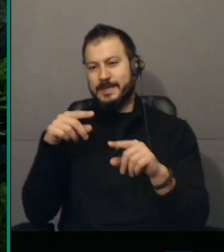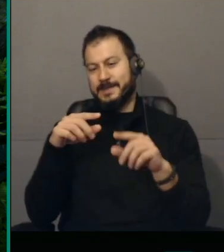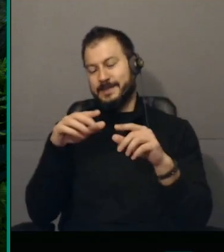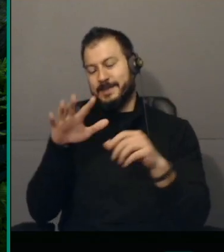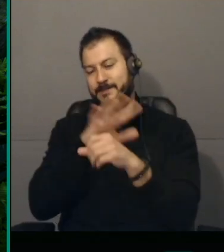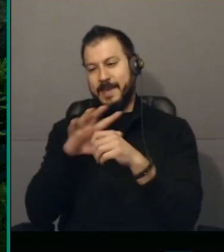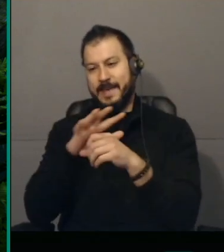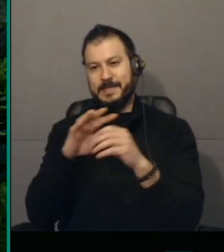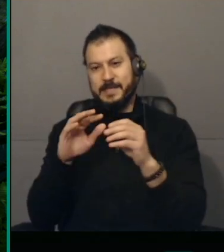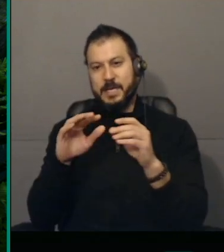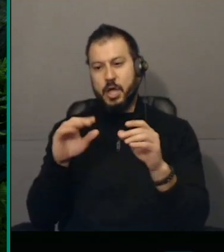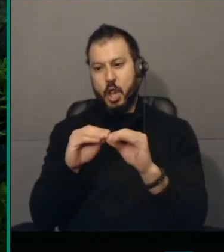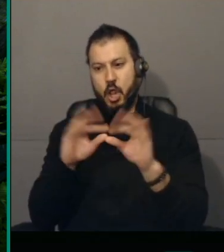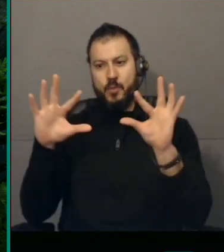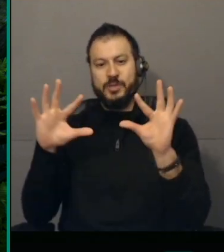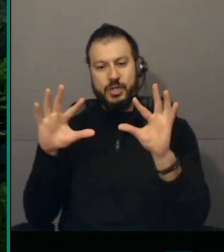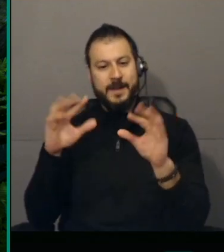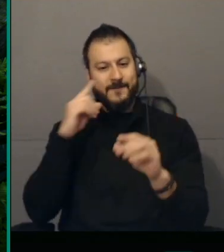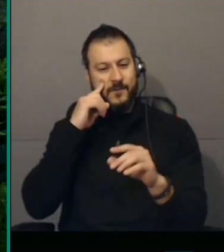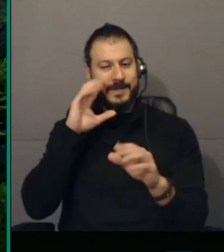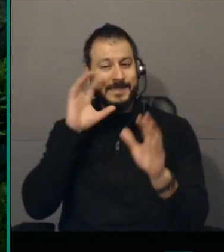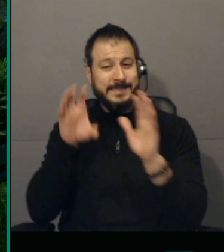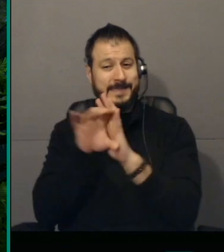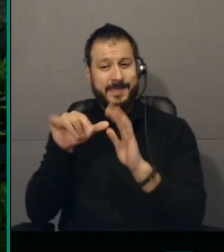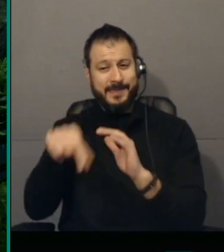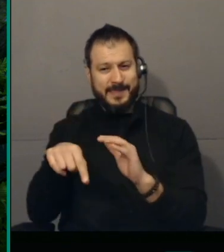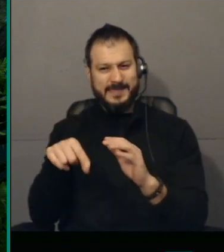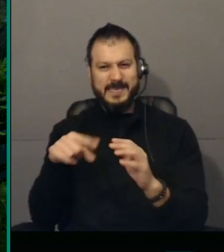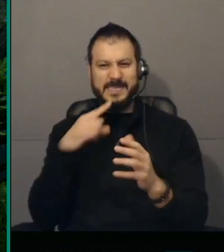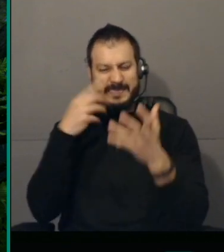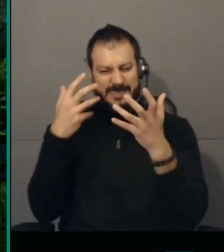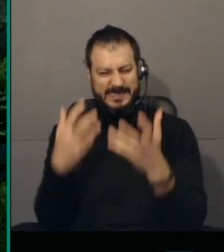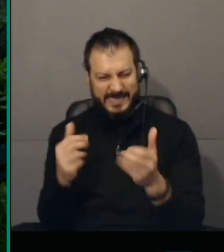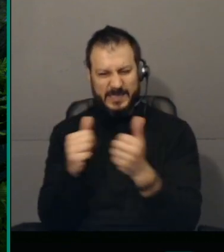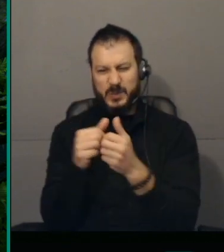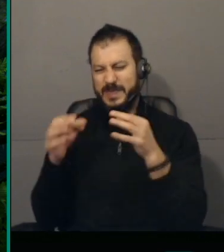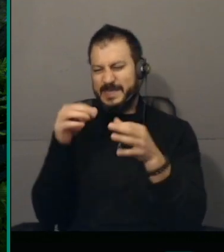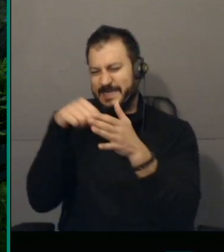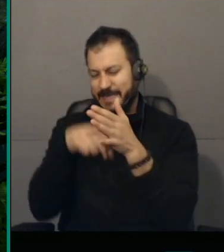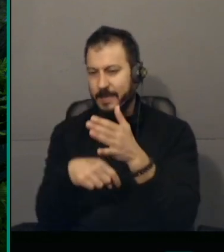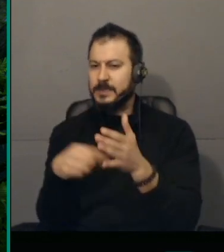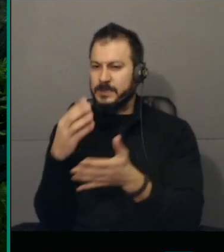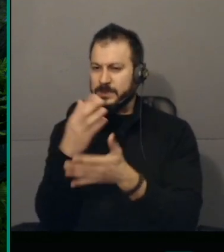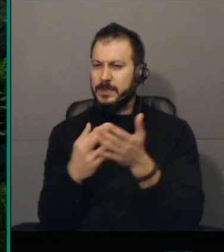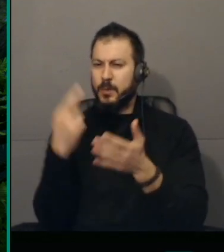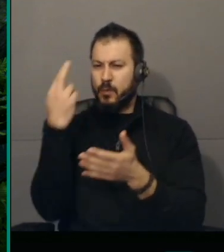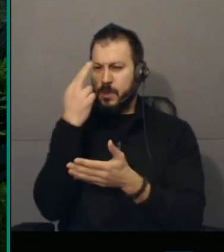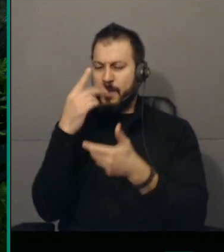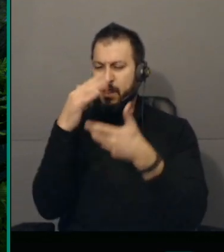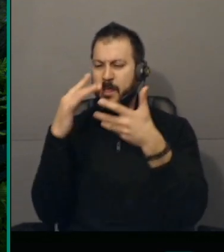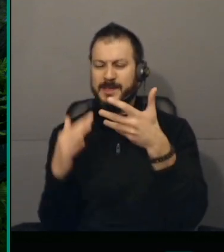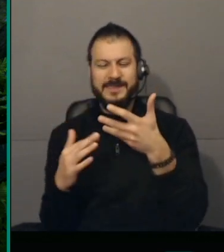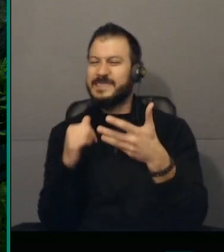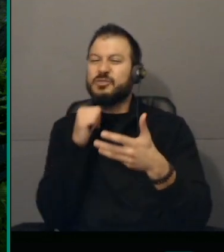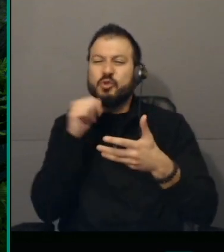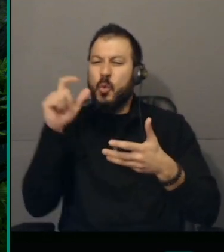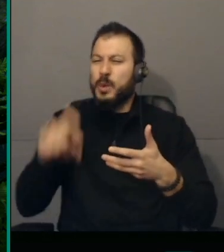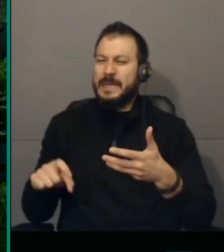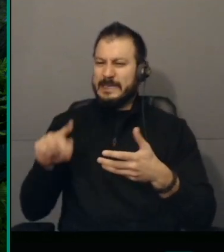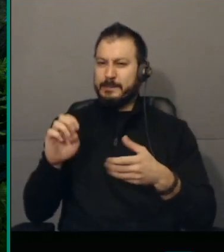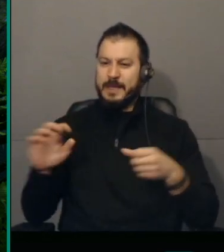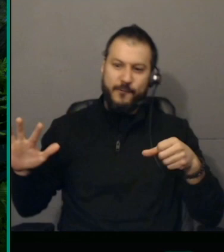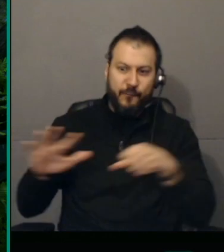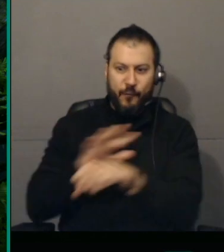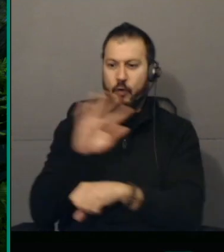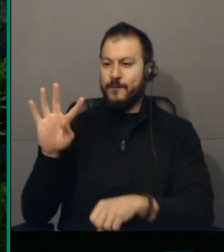illumination. And so you can see, even for a scene like this that's dense with detail, there's still a reasonably long list that don't really need to be